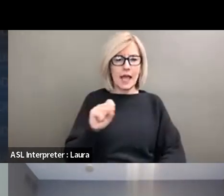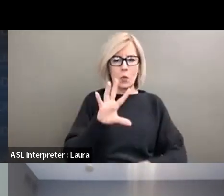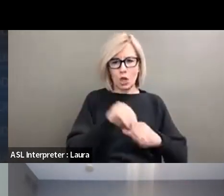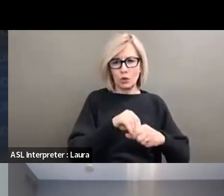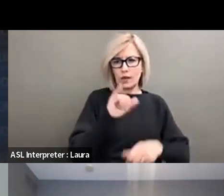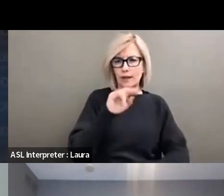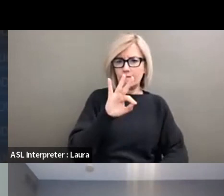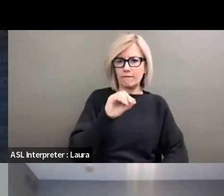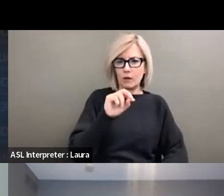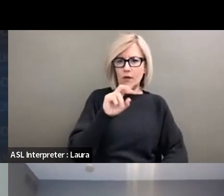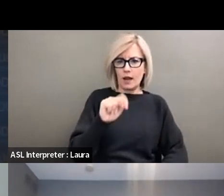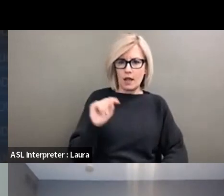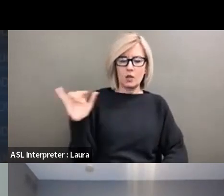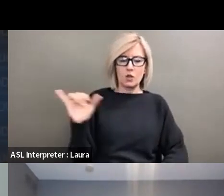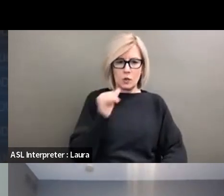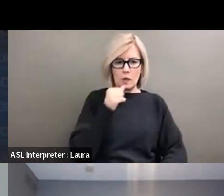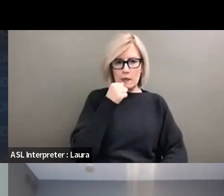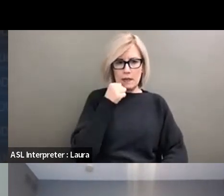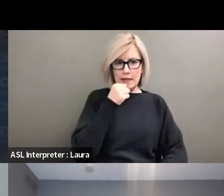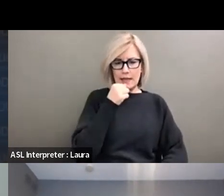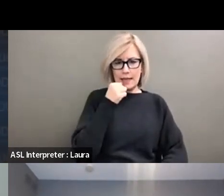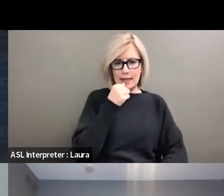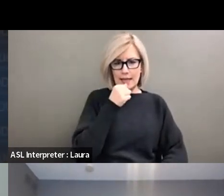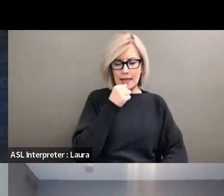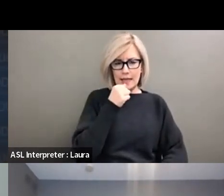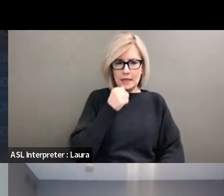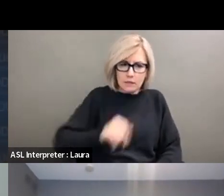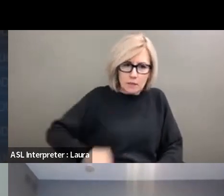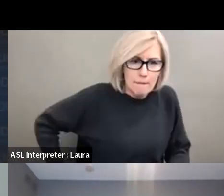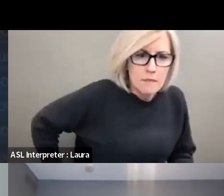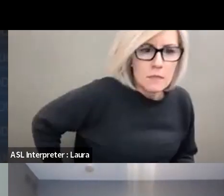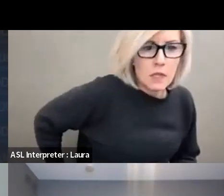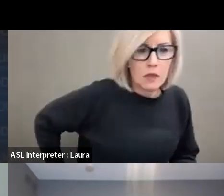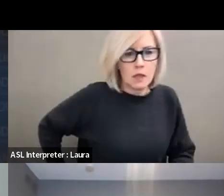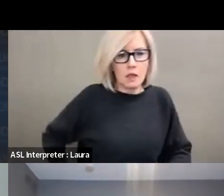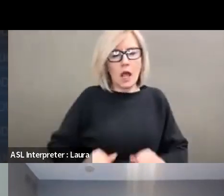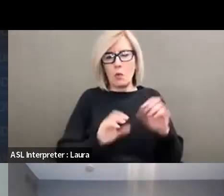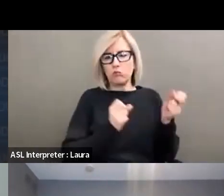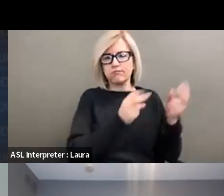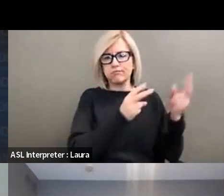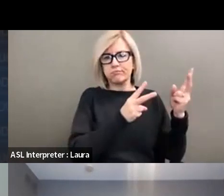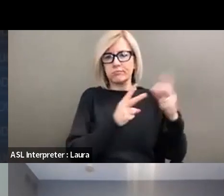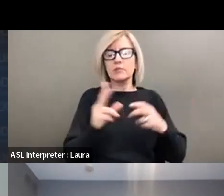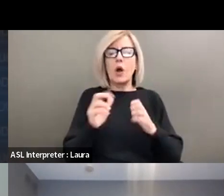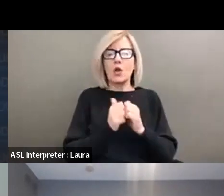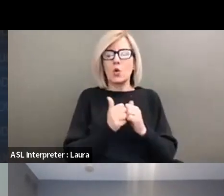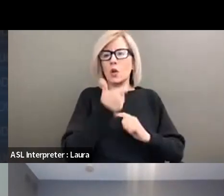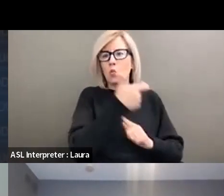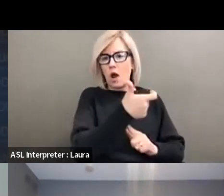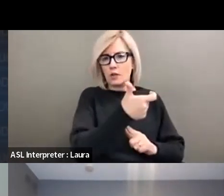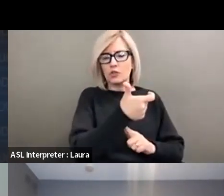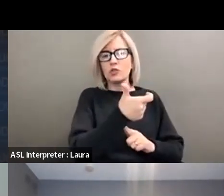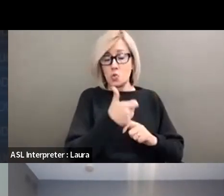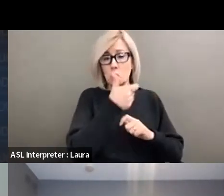made a note of myself to note that the links of how you can watch in the House. You can watch